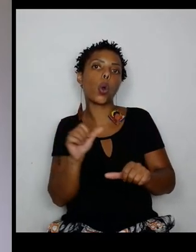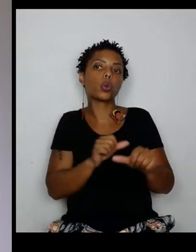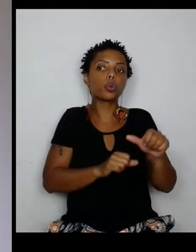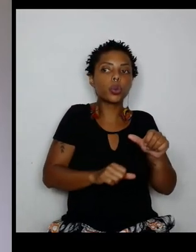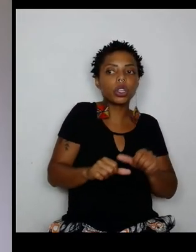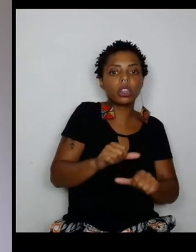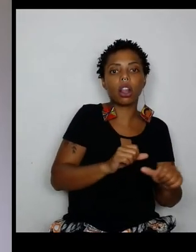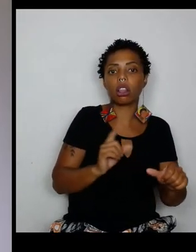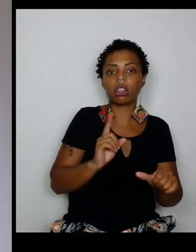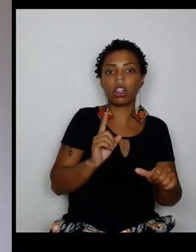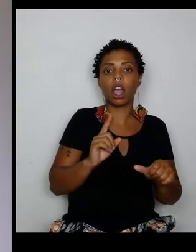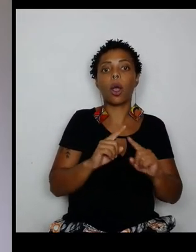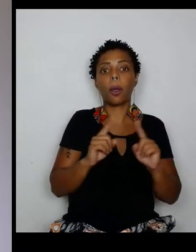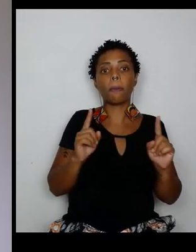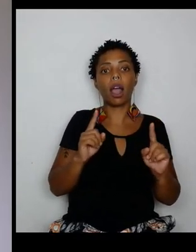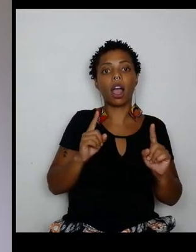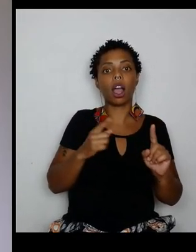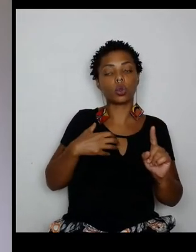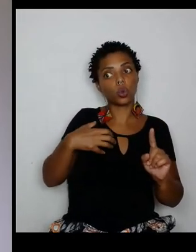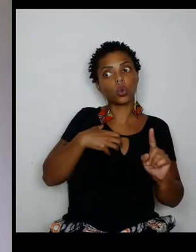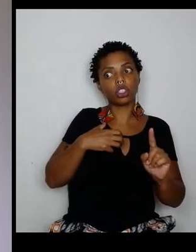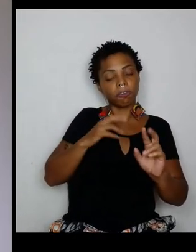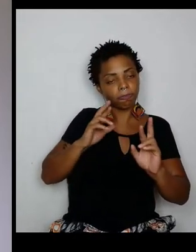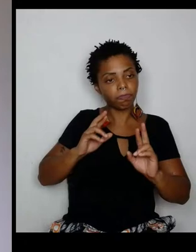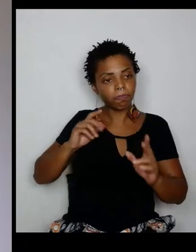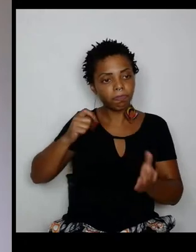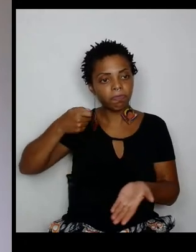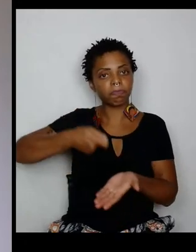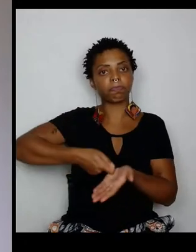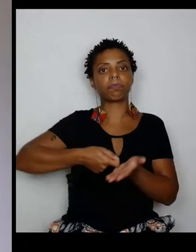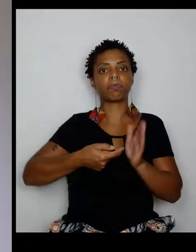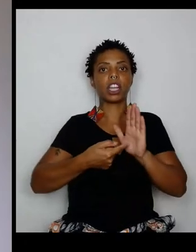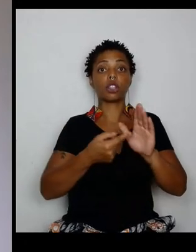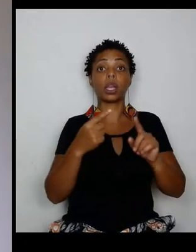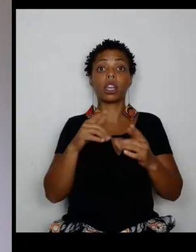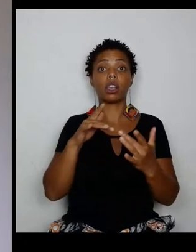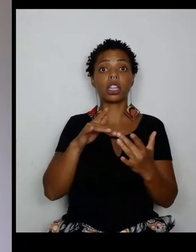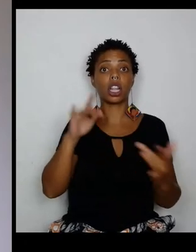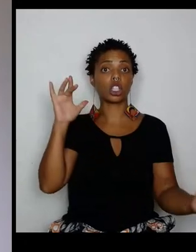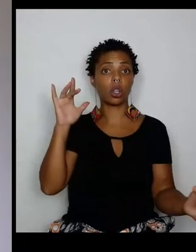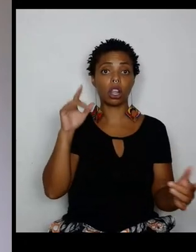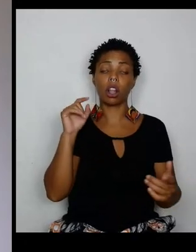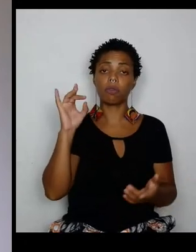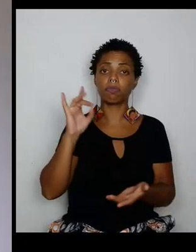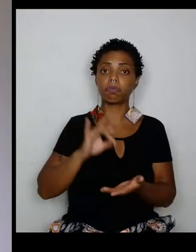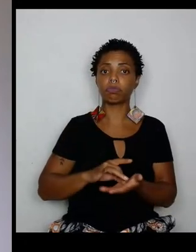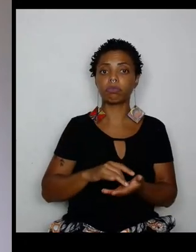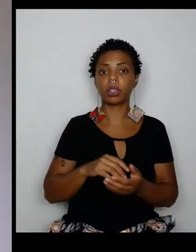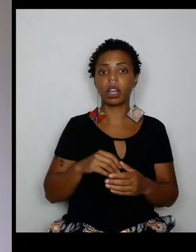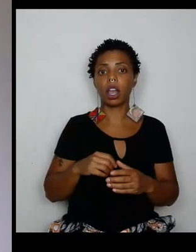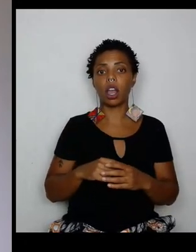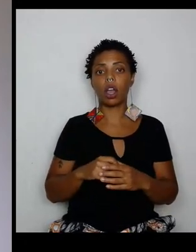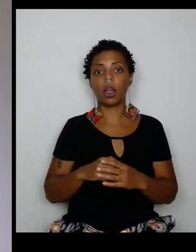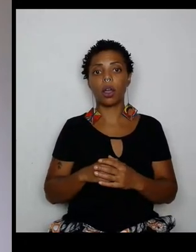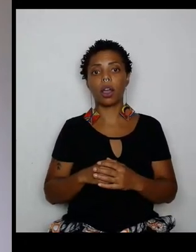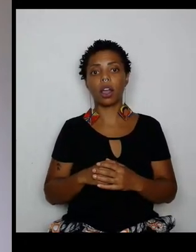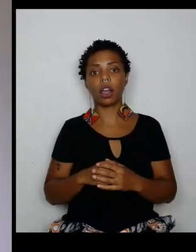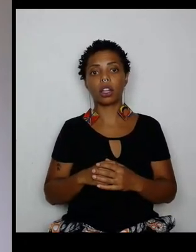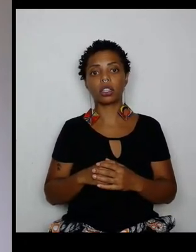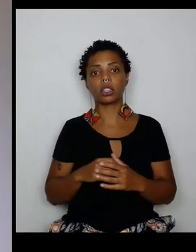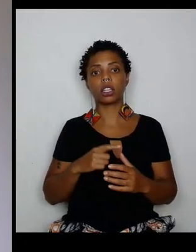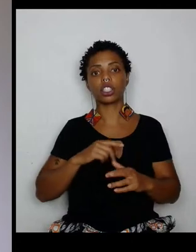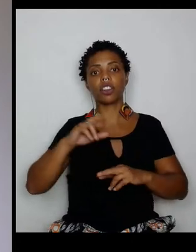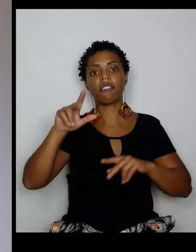suggested de-linking from these different positionalities and to think